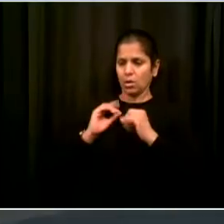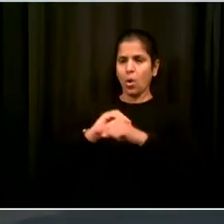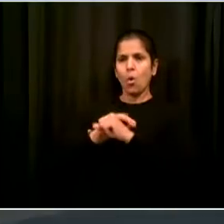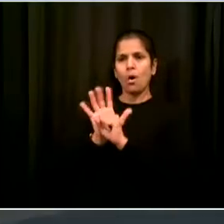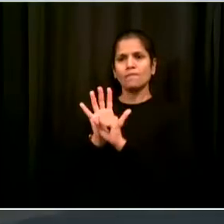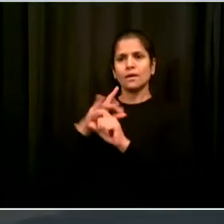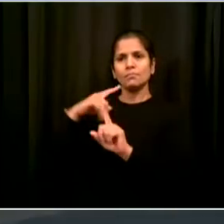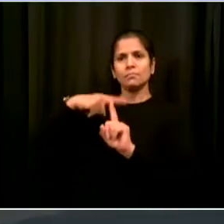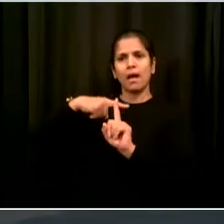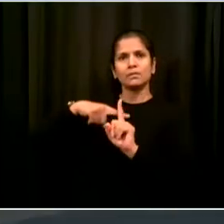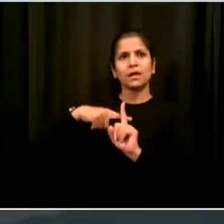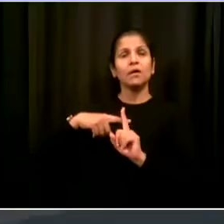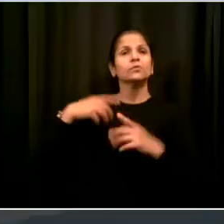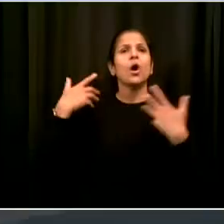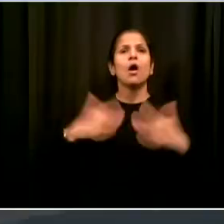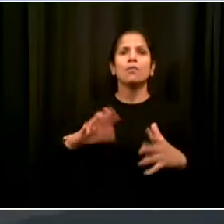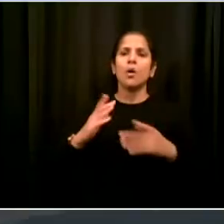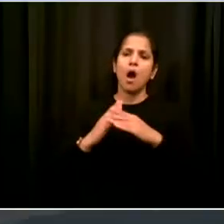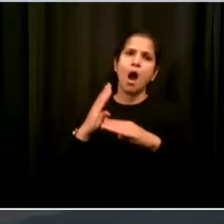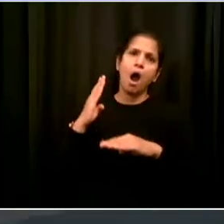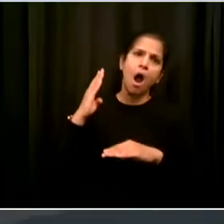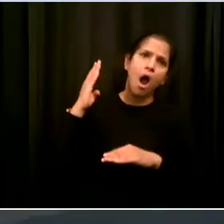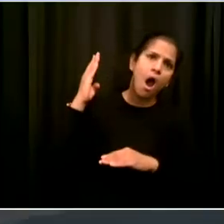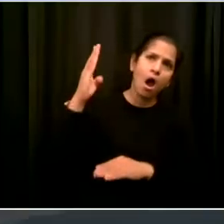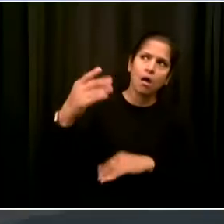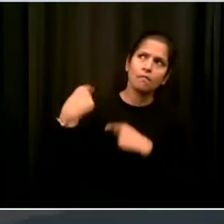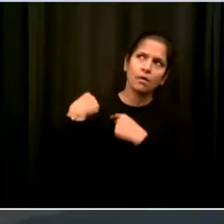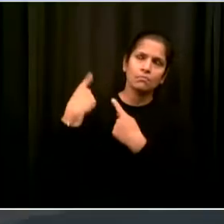and confirmed cases. Today's number on the 7-day average,